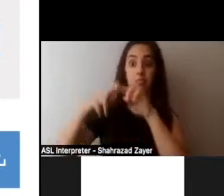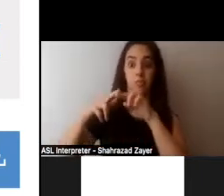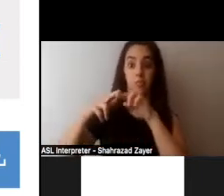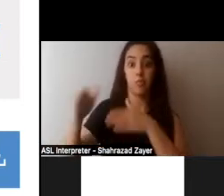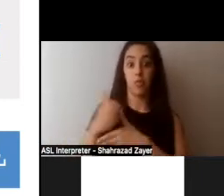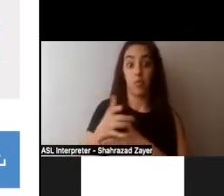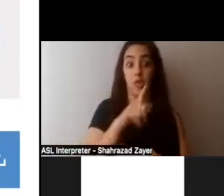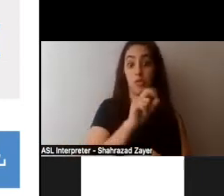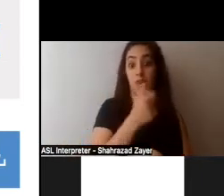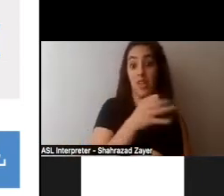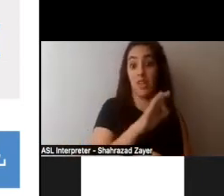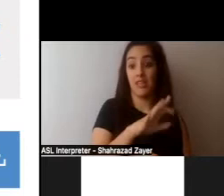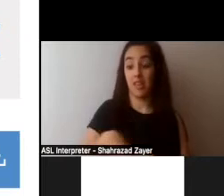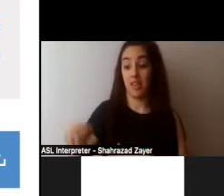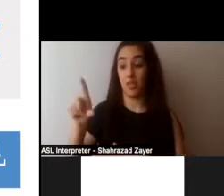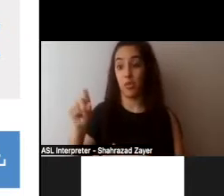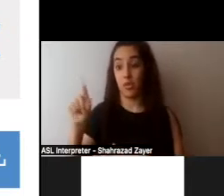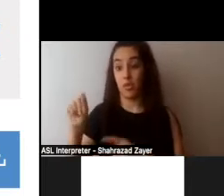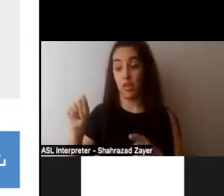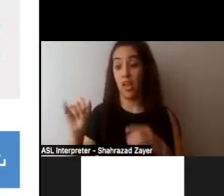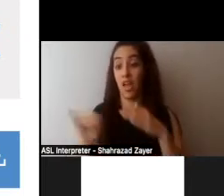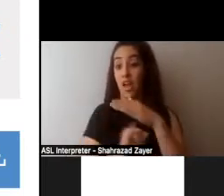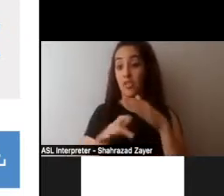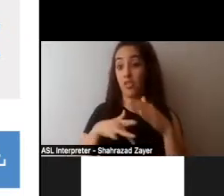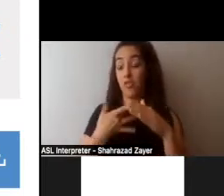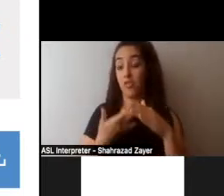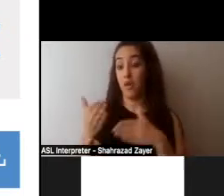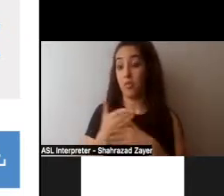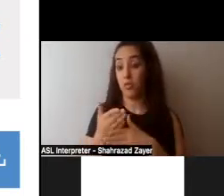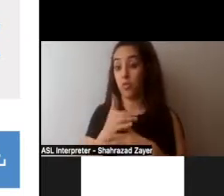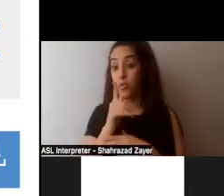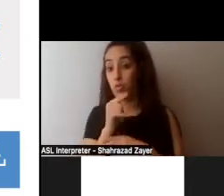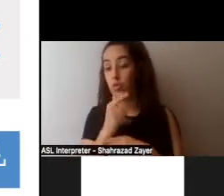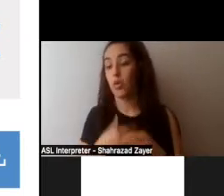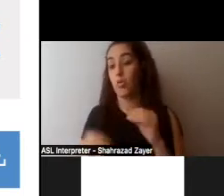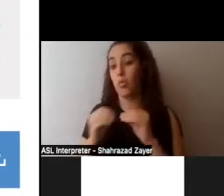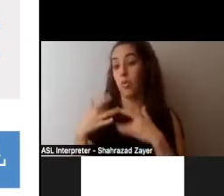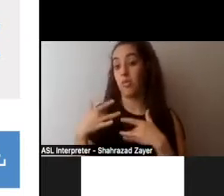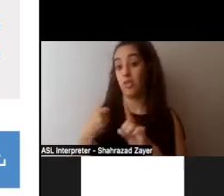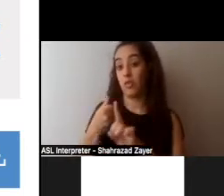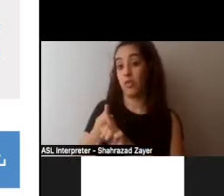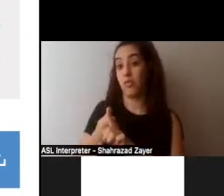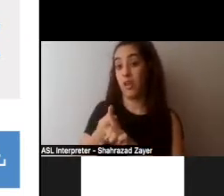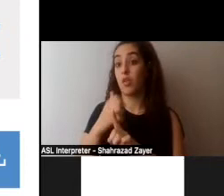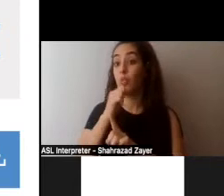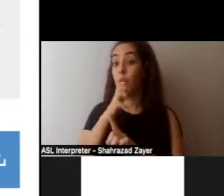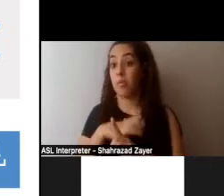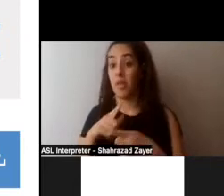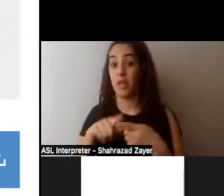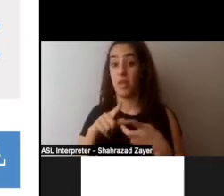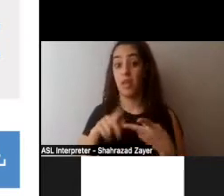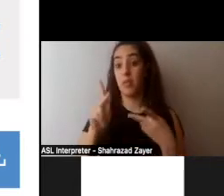more significantly among females, lower income, those who lived alone, were